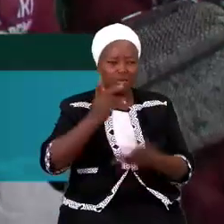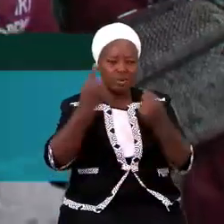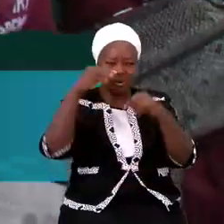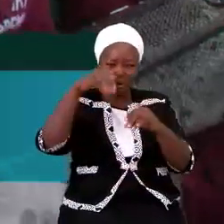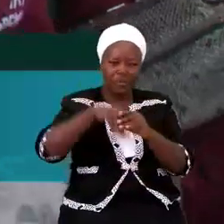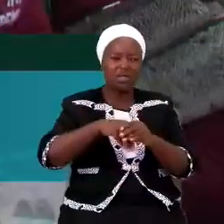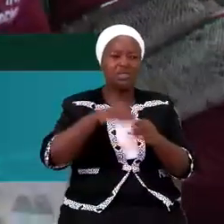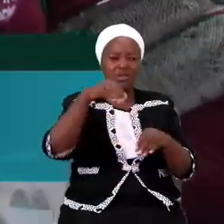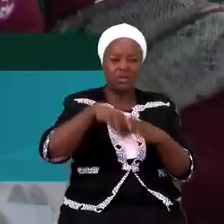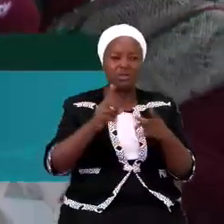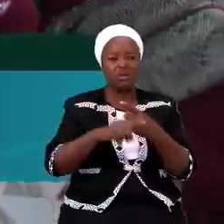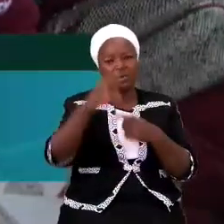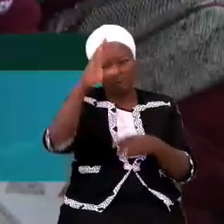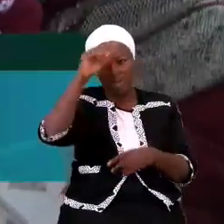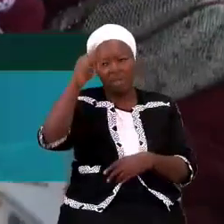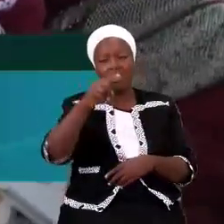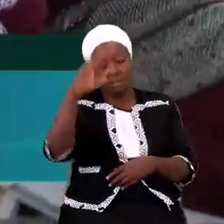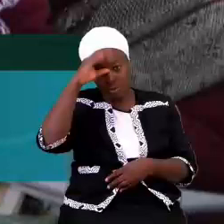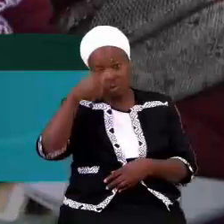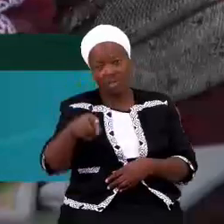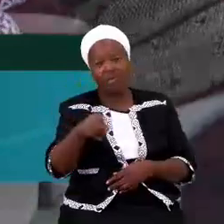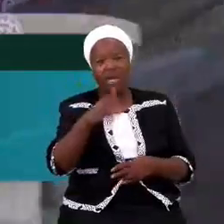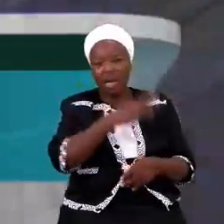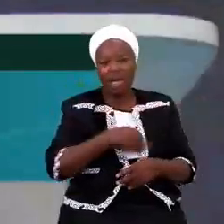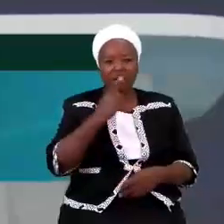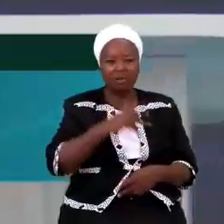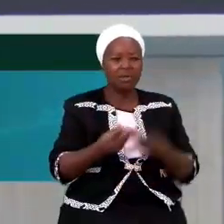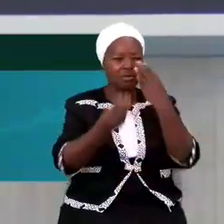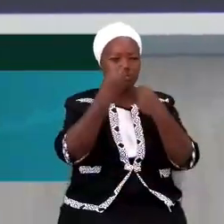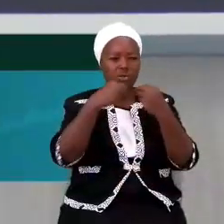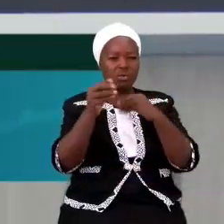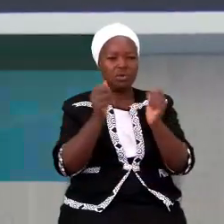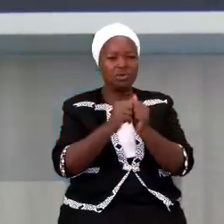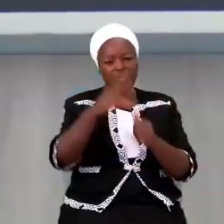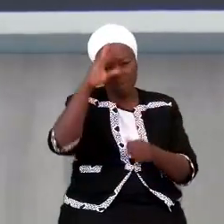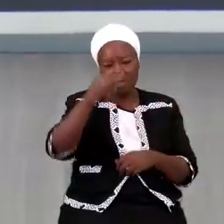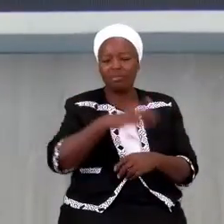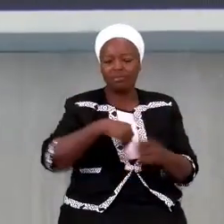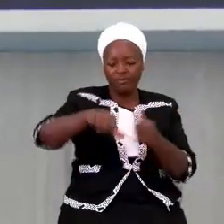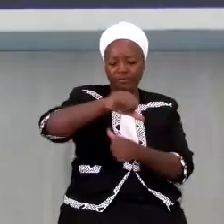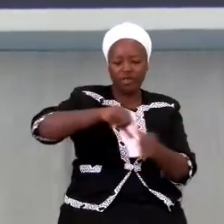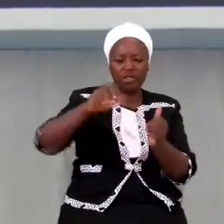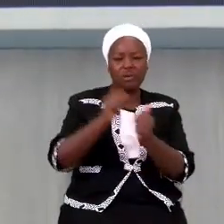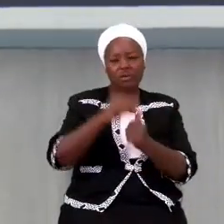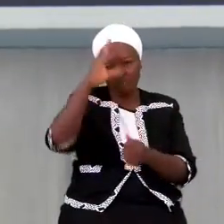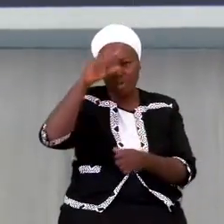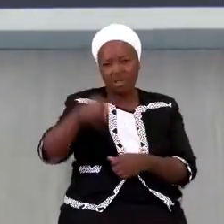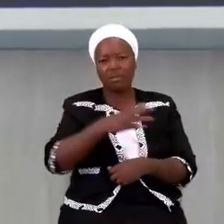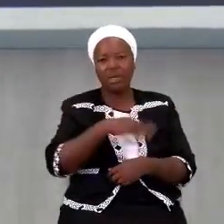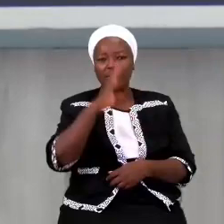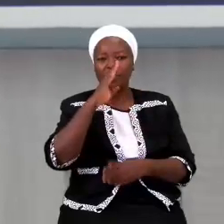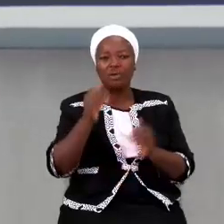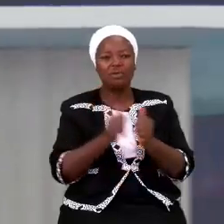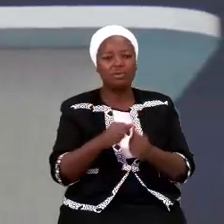him, and he with me. Look at number two here. Number two here is the restoring love of God for